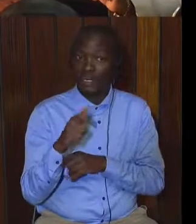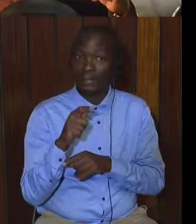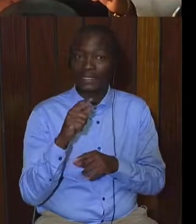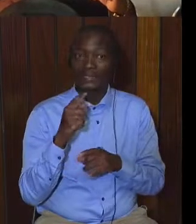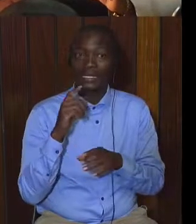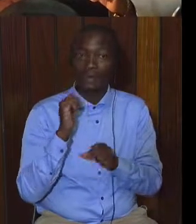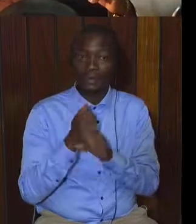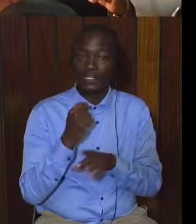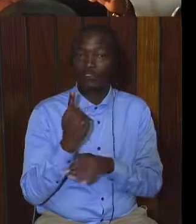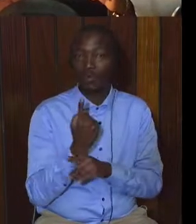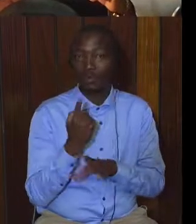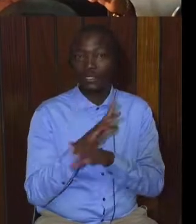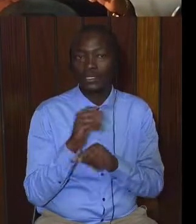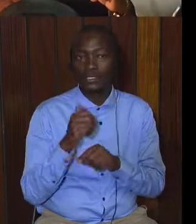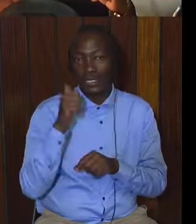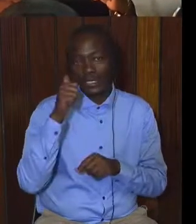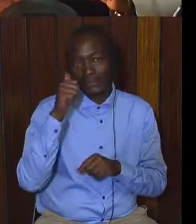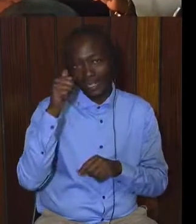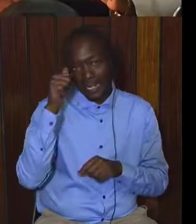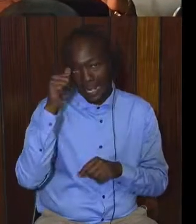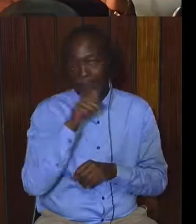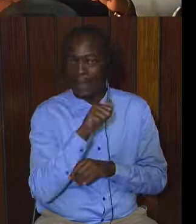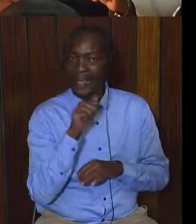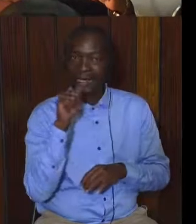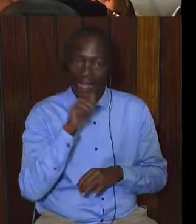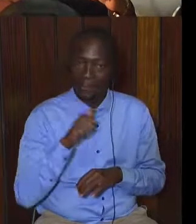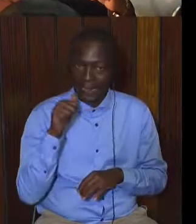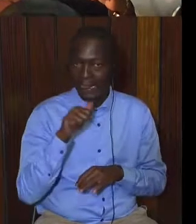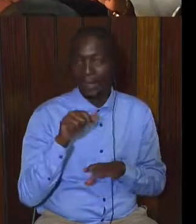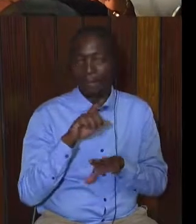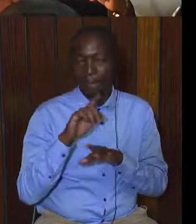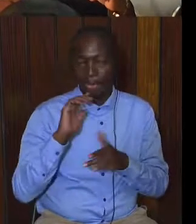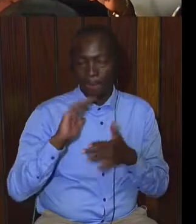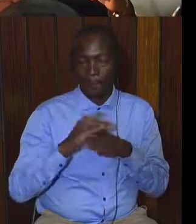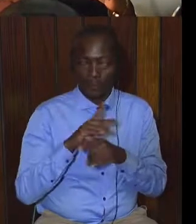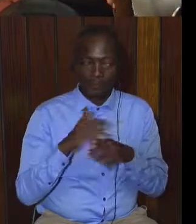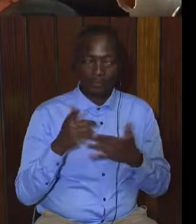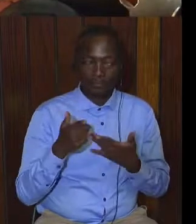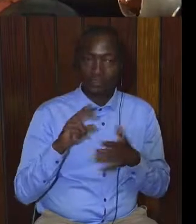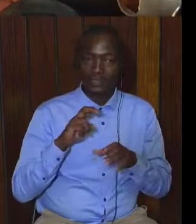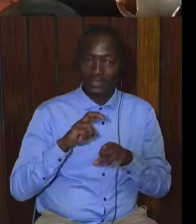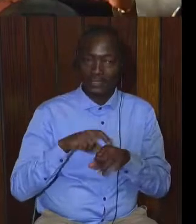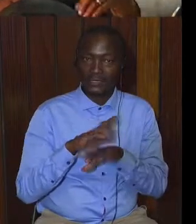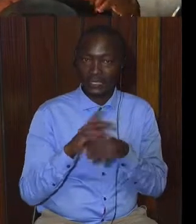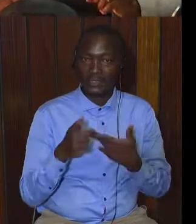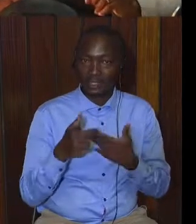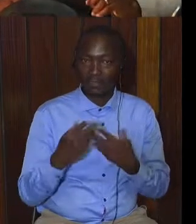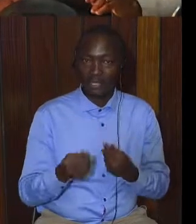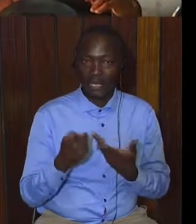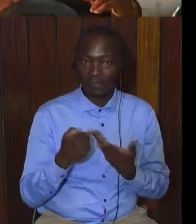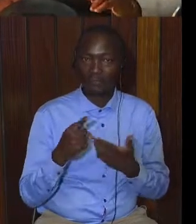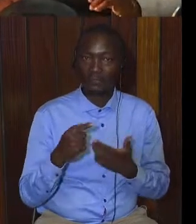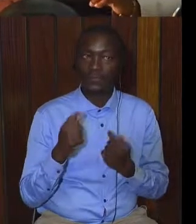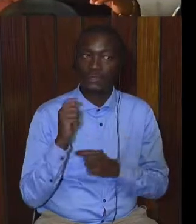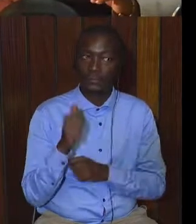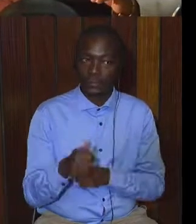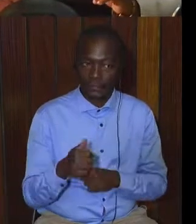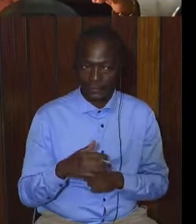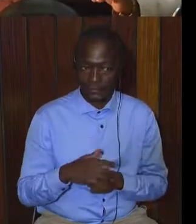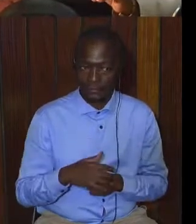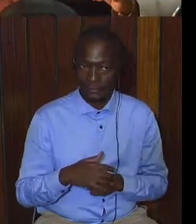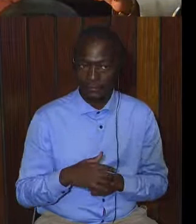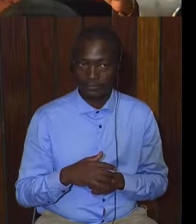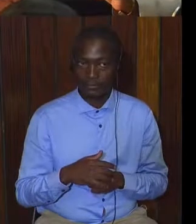April, but then it was necessary that we had that rollover to cater for those payments